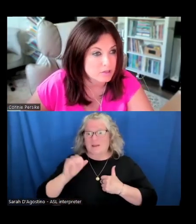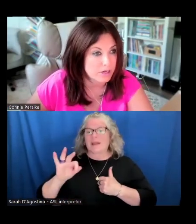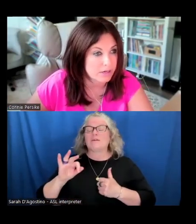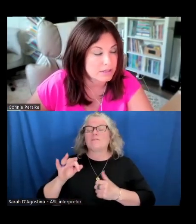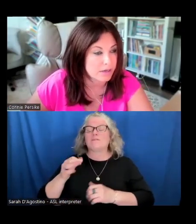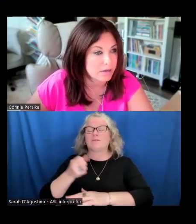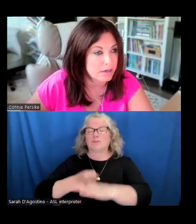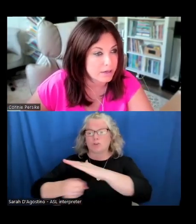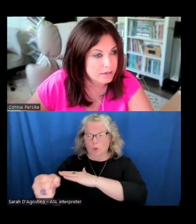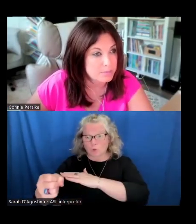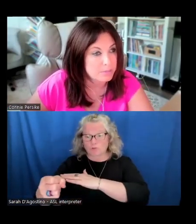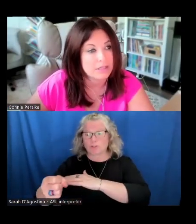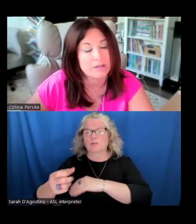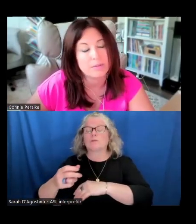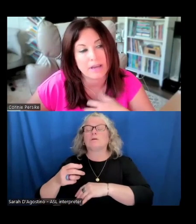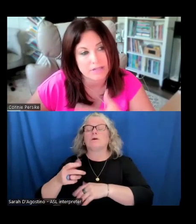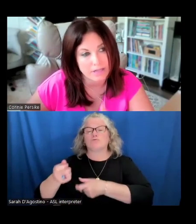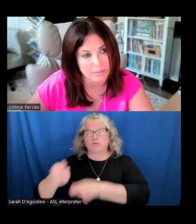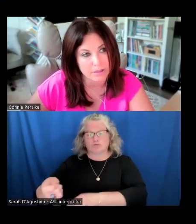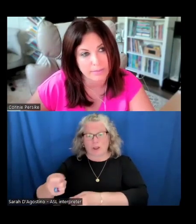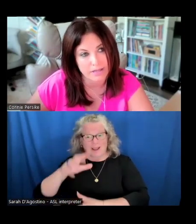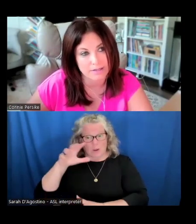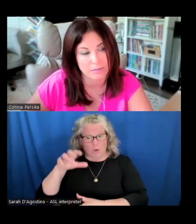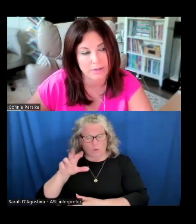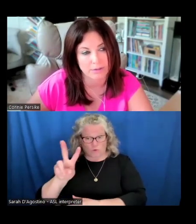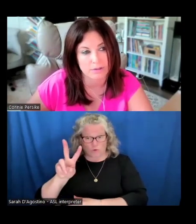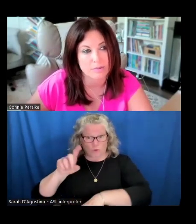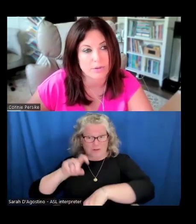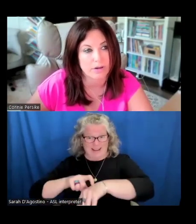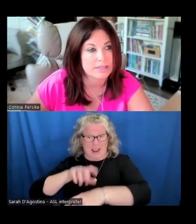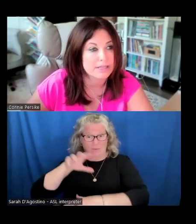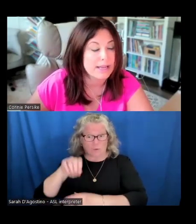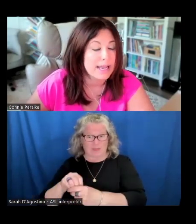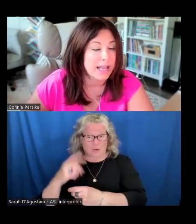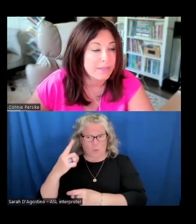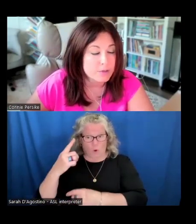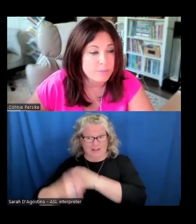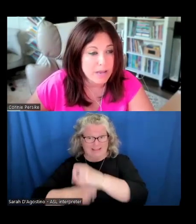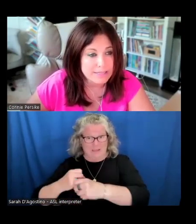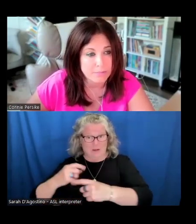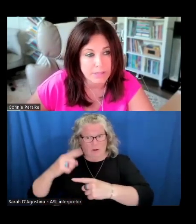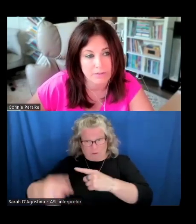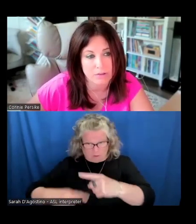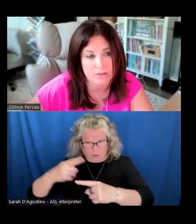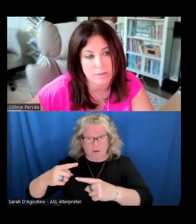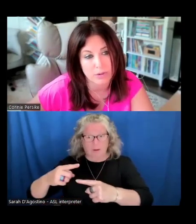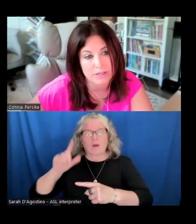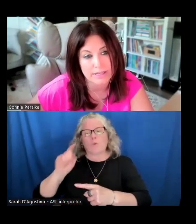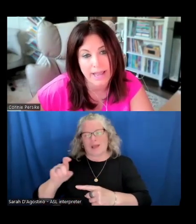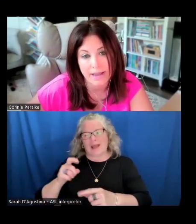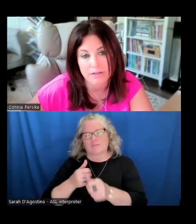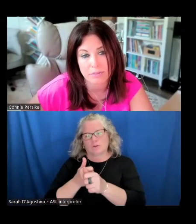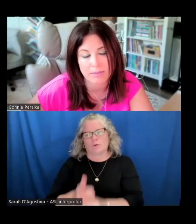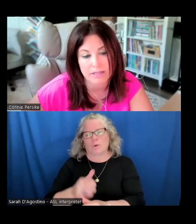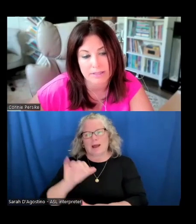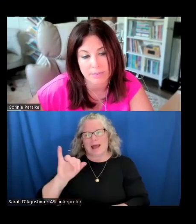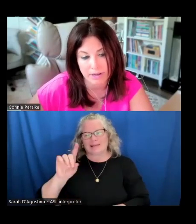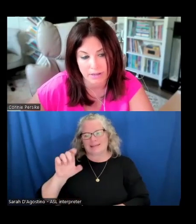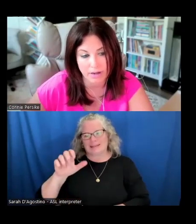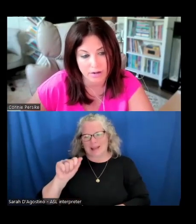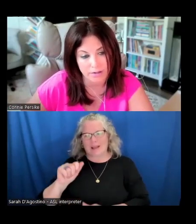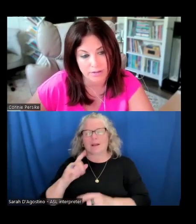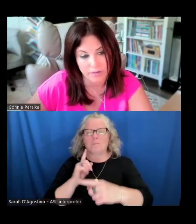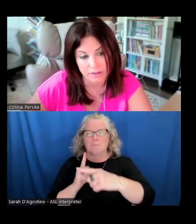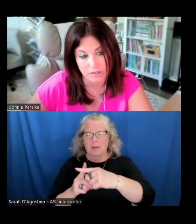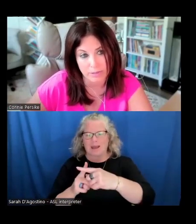to initiate an IEP. We have to add positive behavioral supports. And those positive behavioral supports have to be based